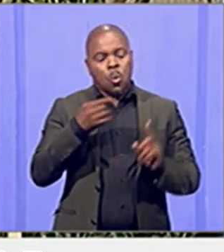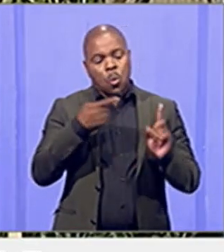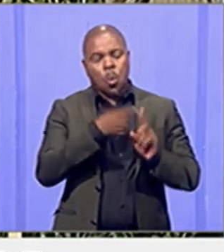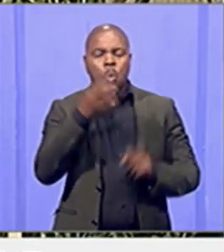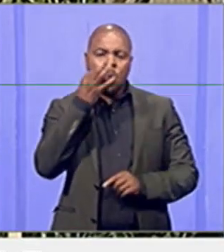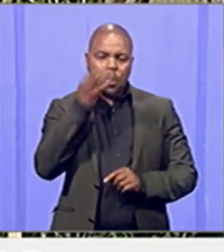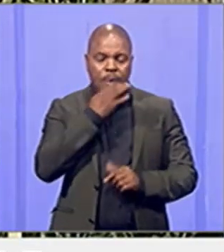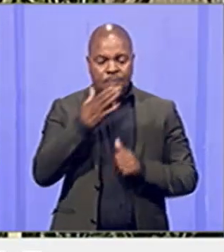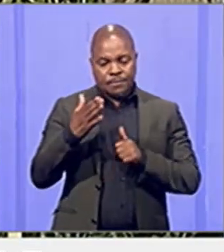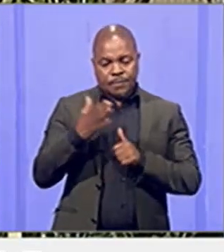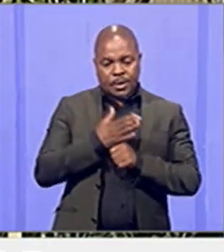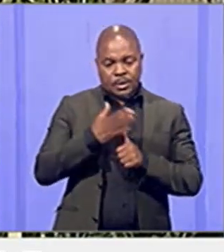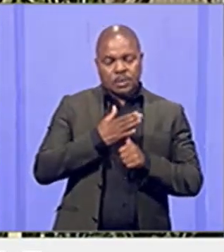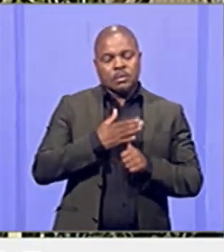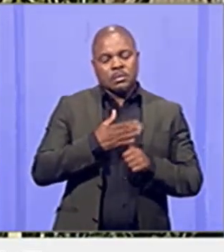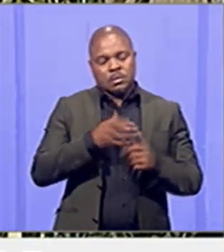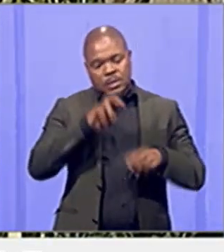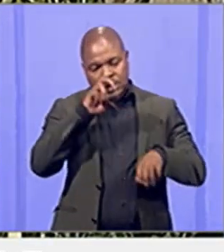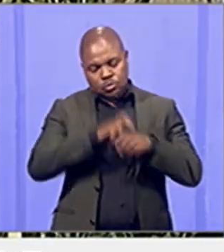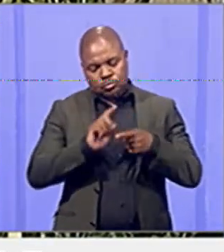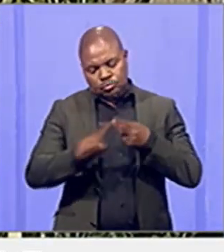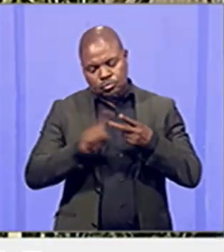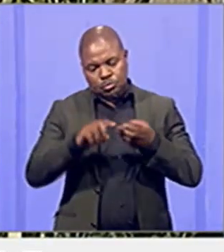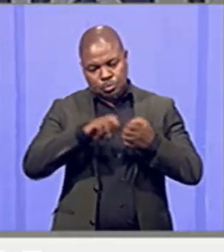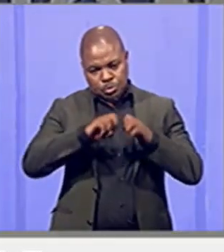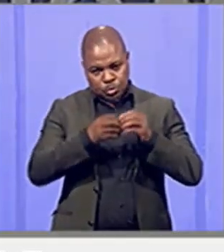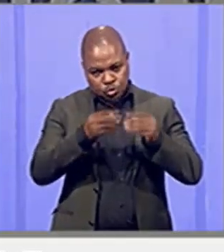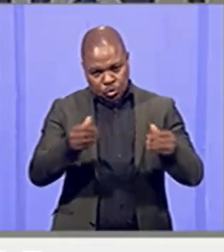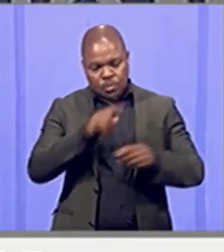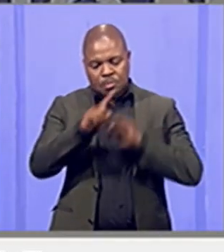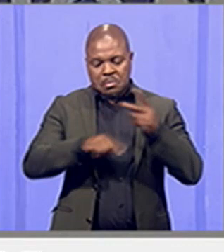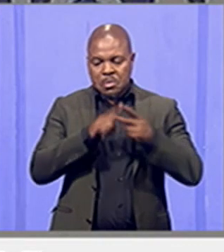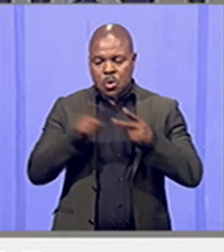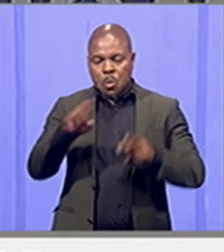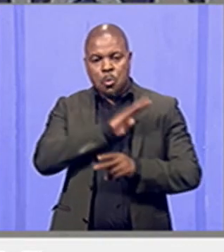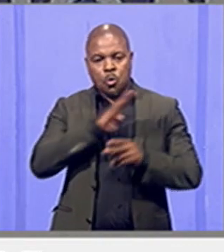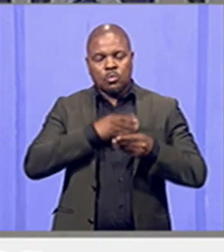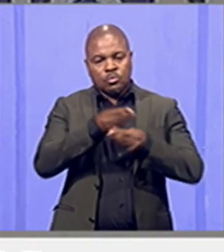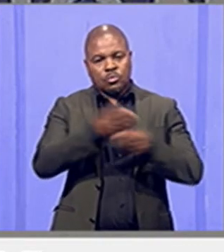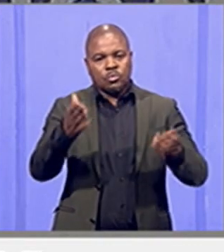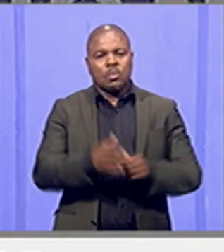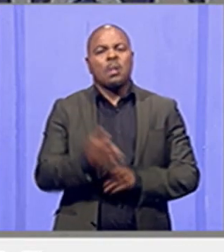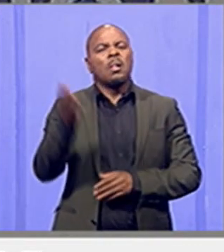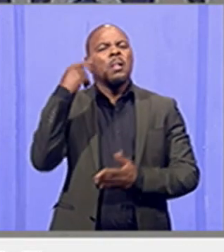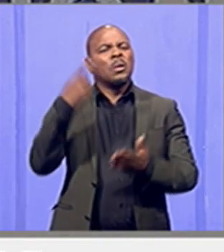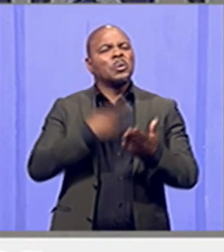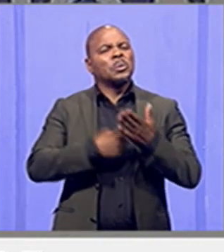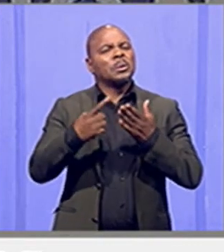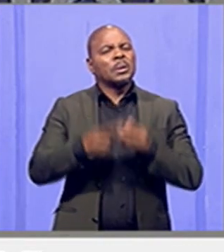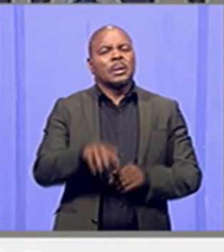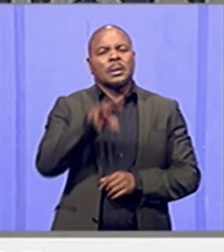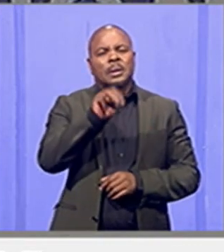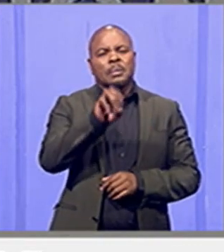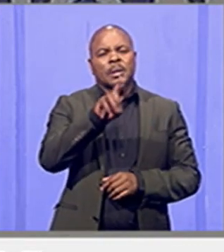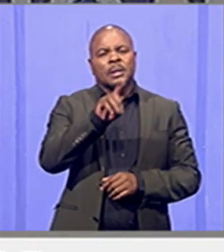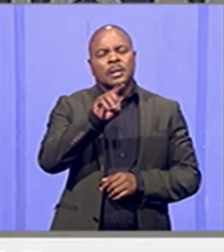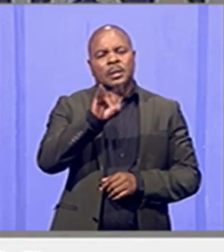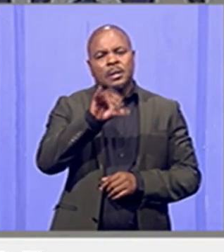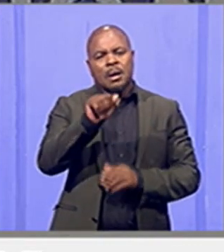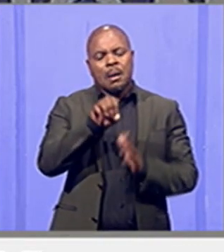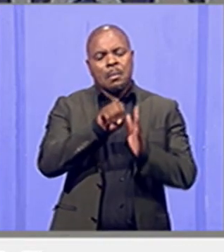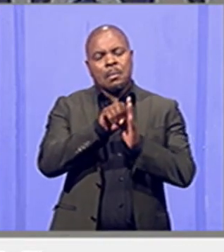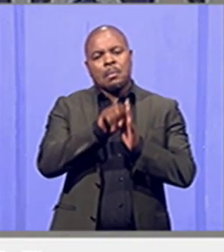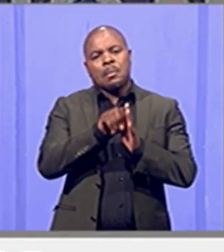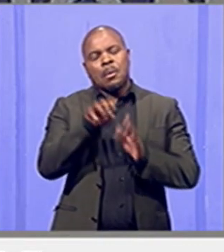pele mopresidente a ka itsise boto e ntshwa. Beke e fetile Media Monitoring Africa e ne a dira kopo ya ka bonako kwa kgotlatshekelo ya